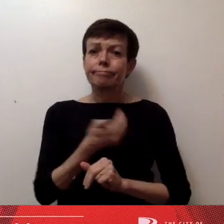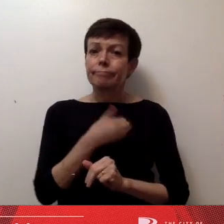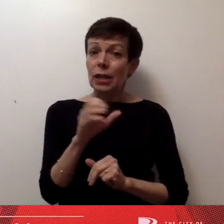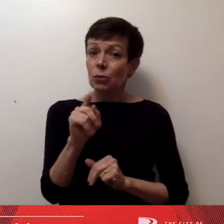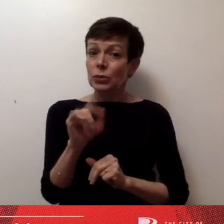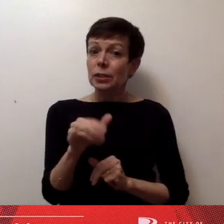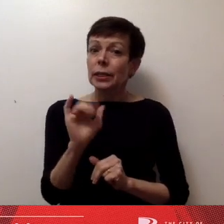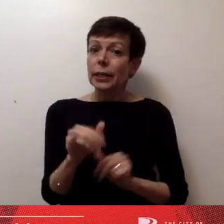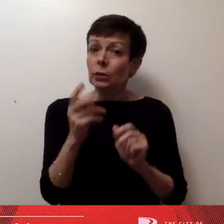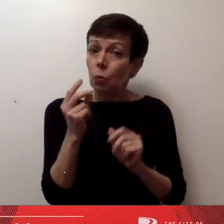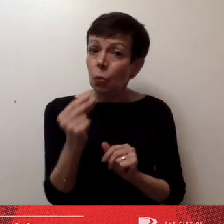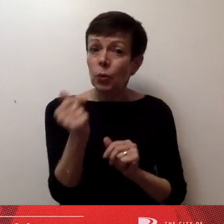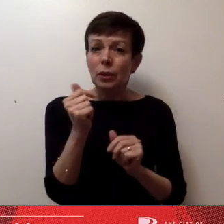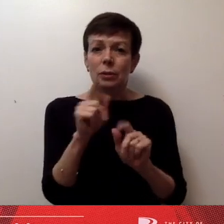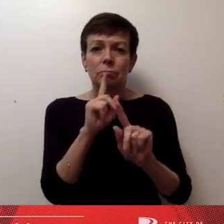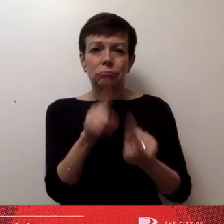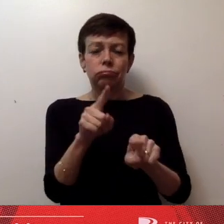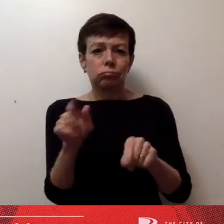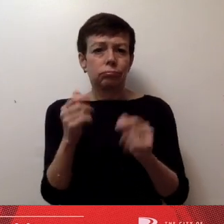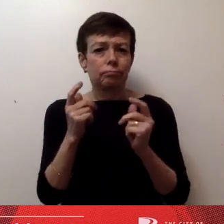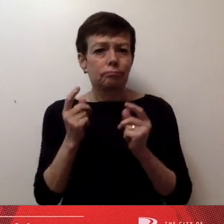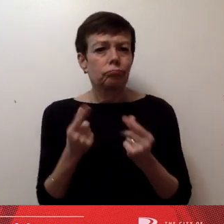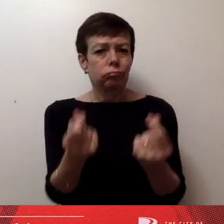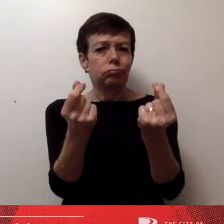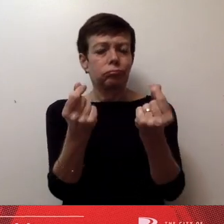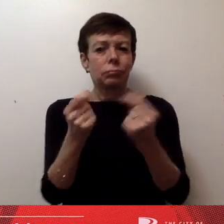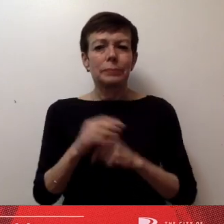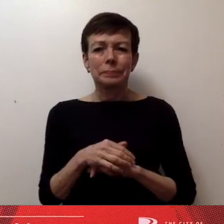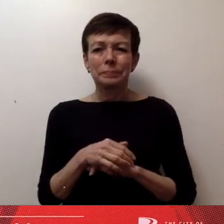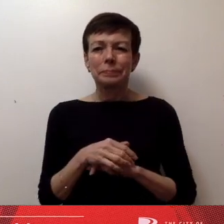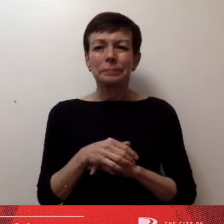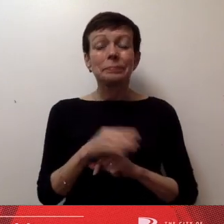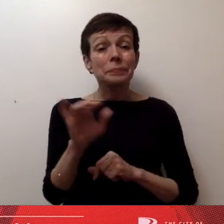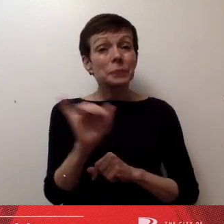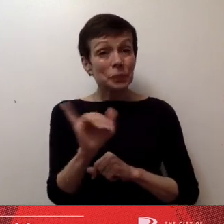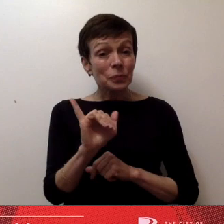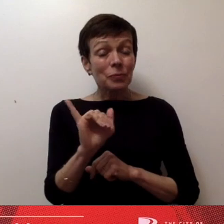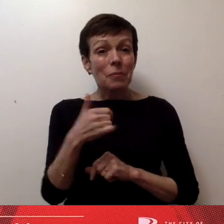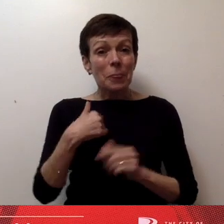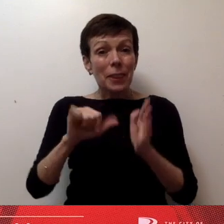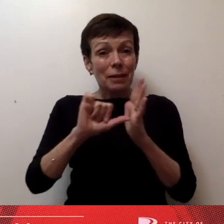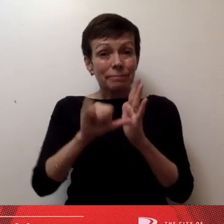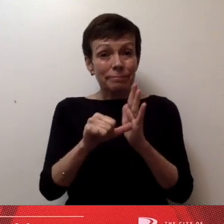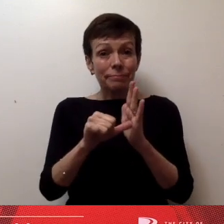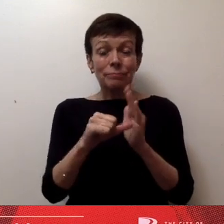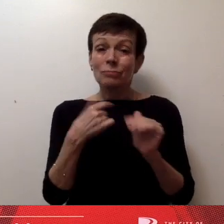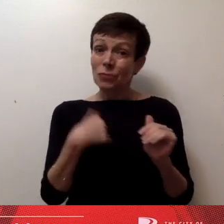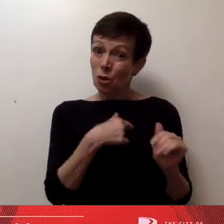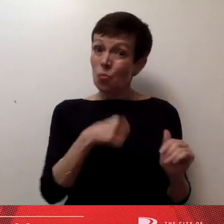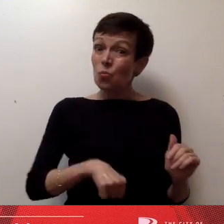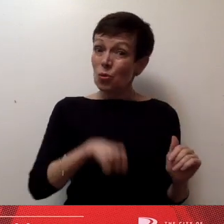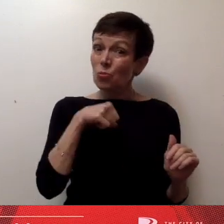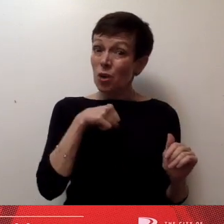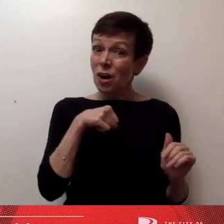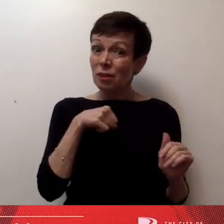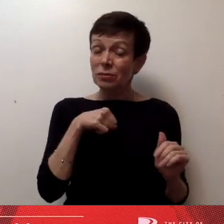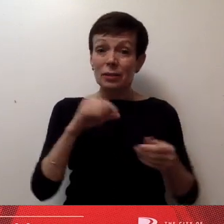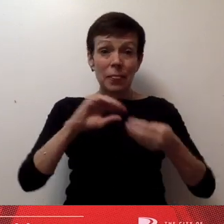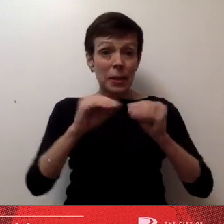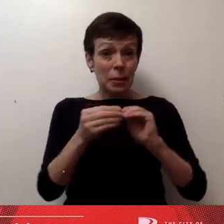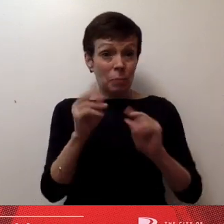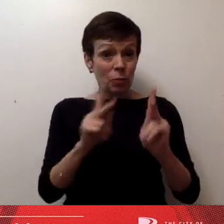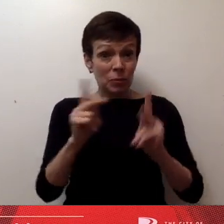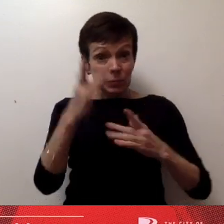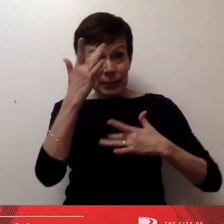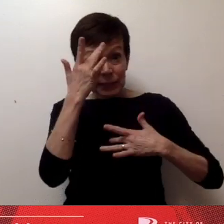that. So of course, right now I just would like to make note of the fact, we're very proud of the fact that cases are low in Red Deer,